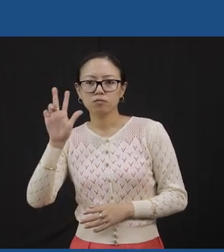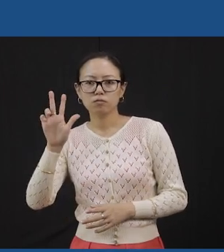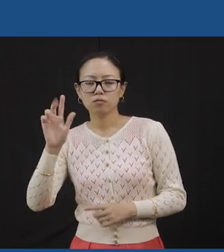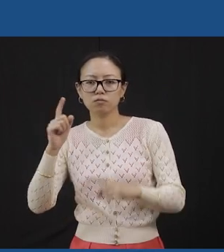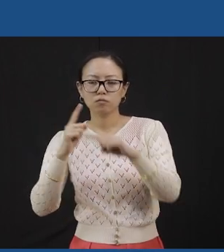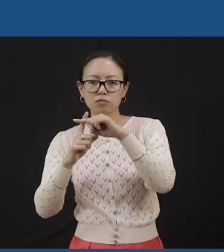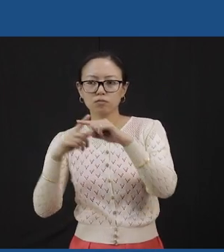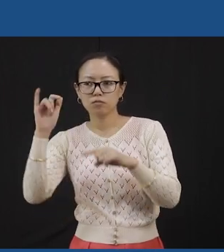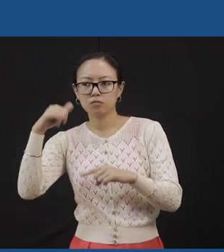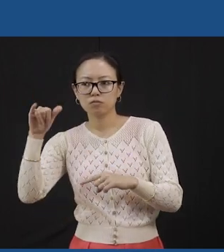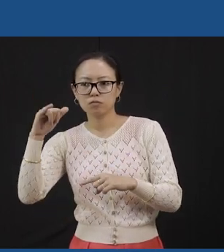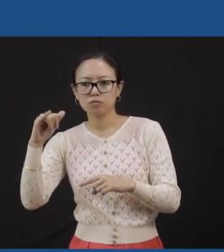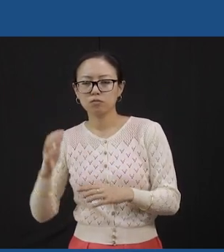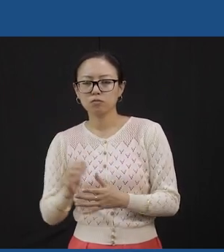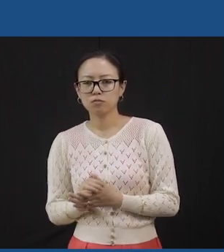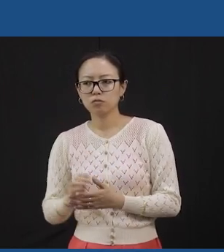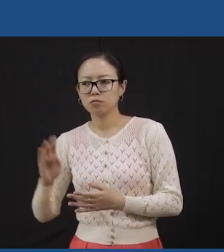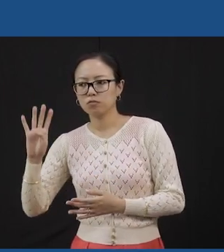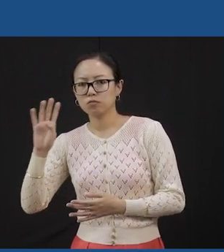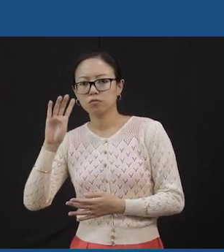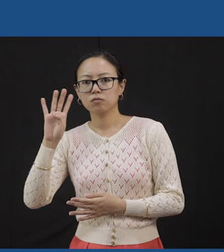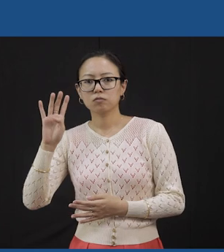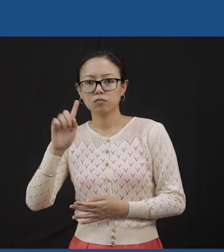is 14.